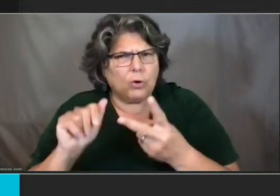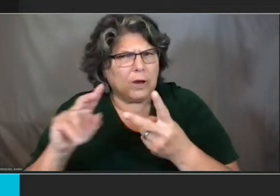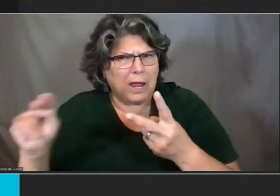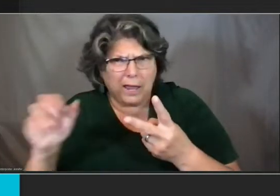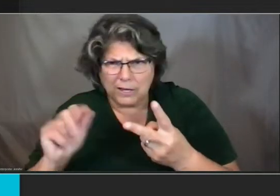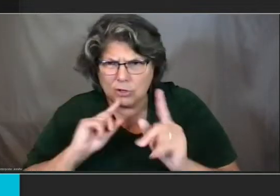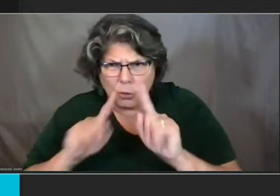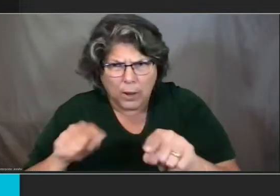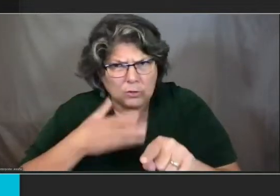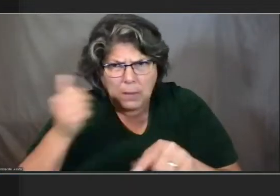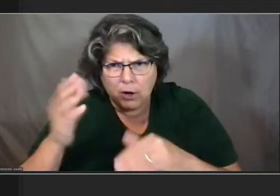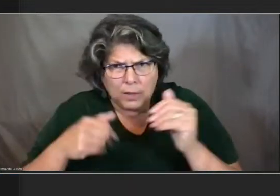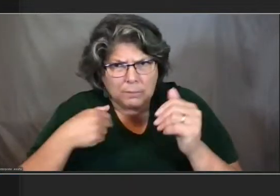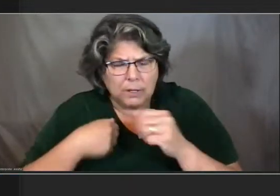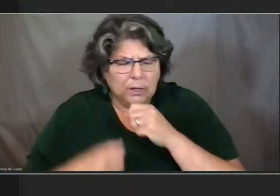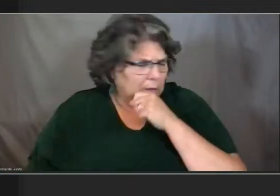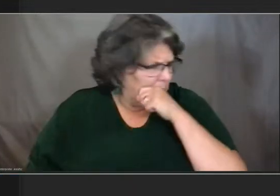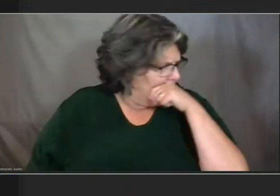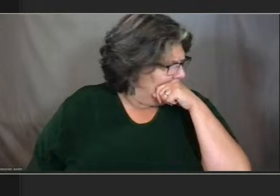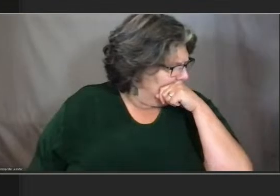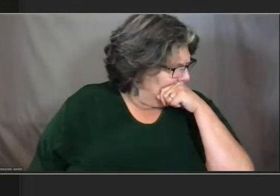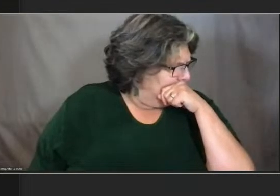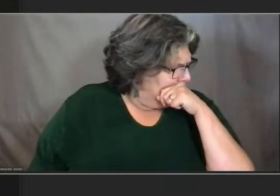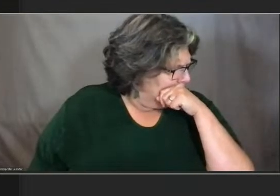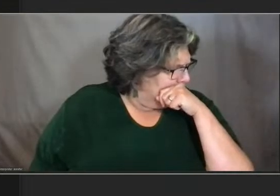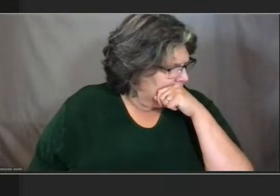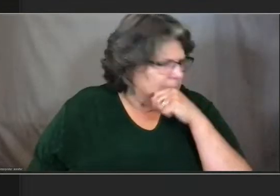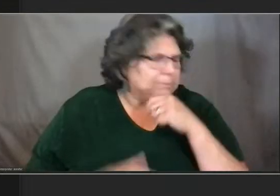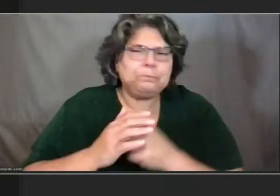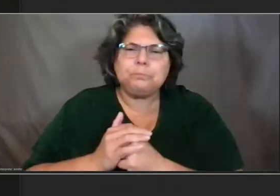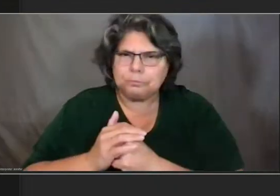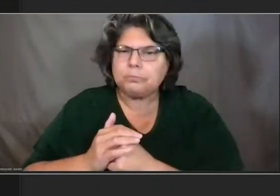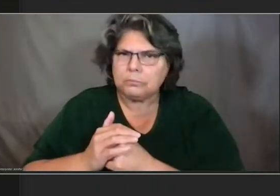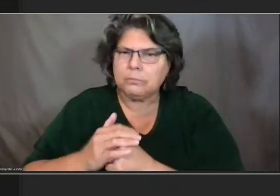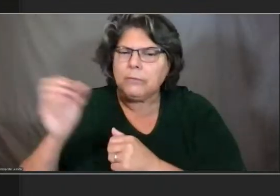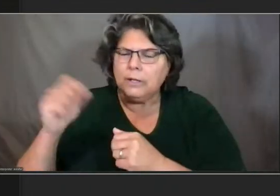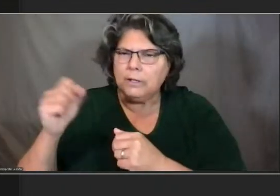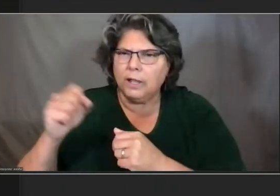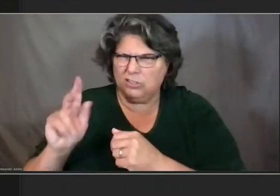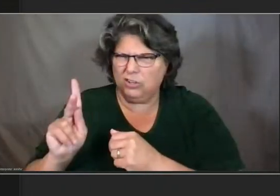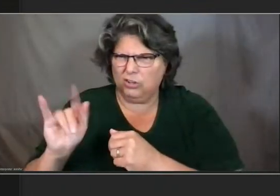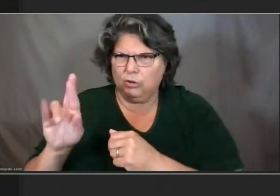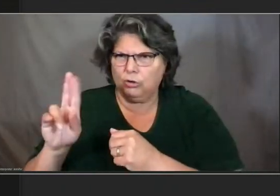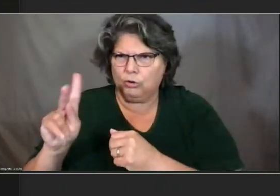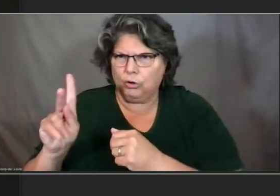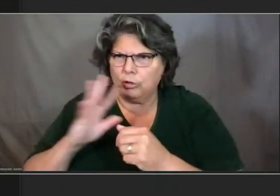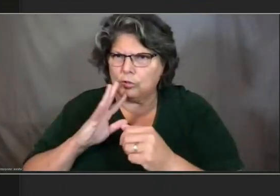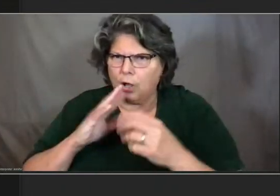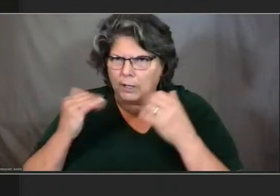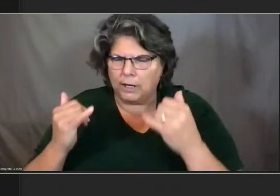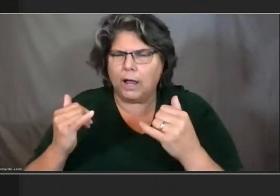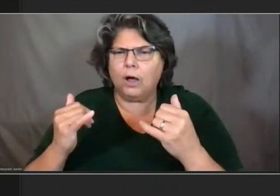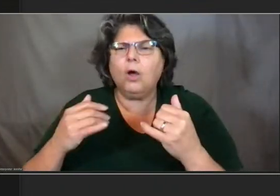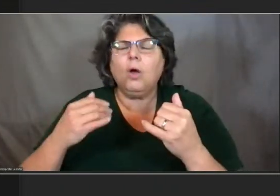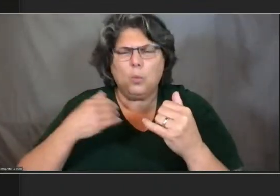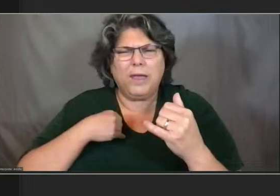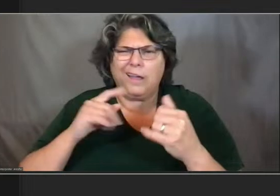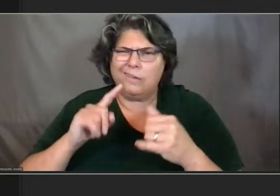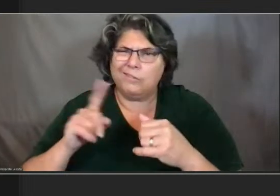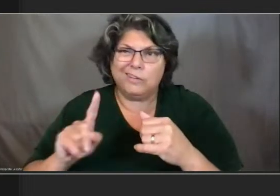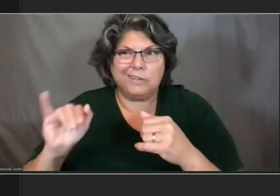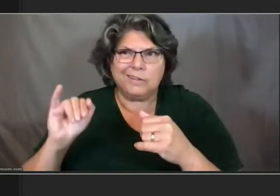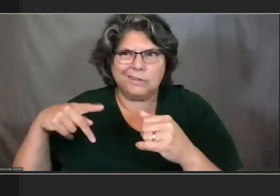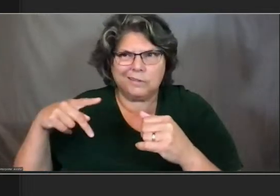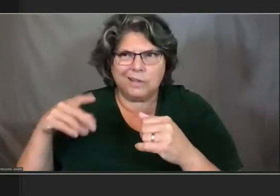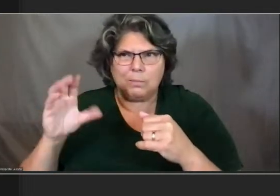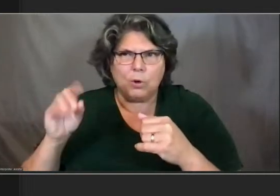all. We do have that zip code tracker, I guess, map